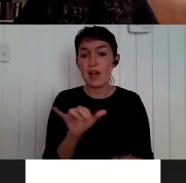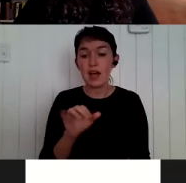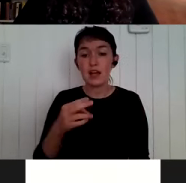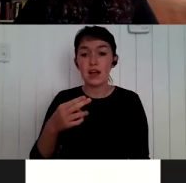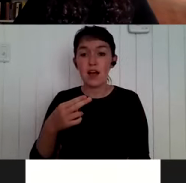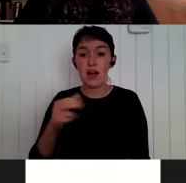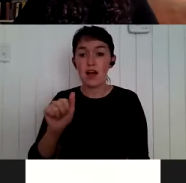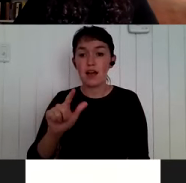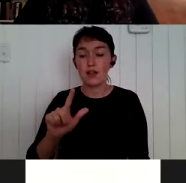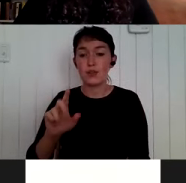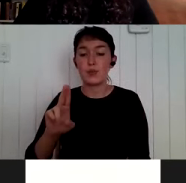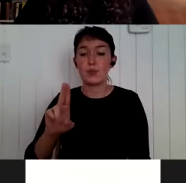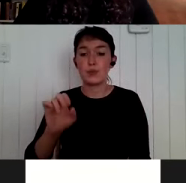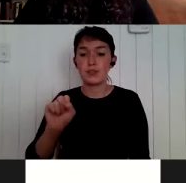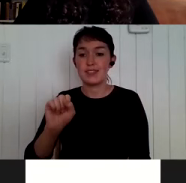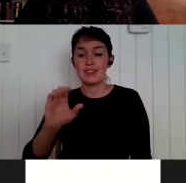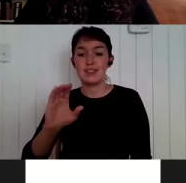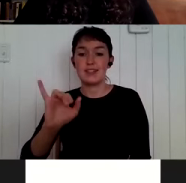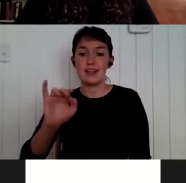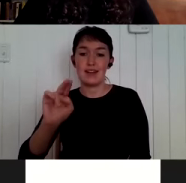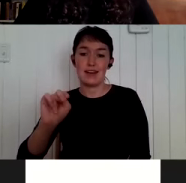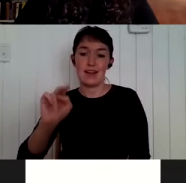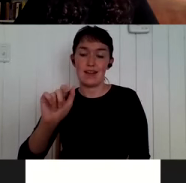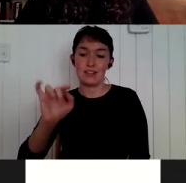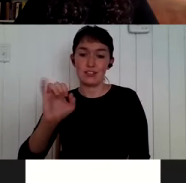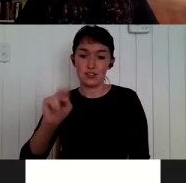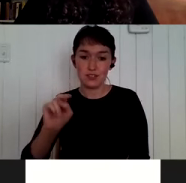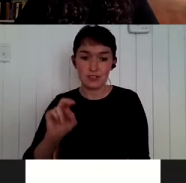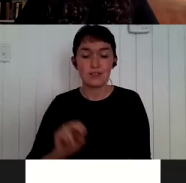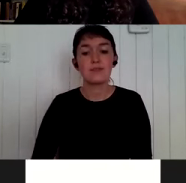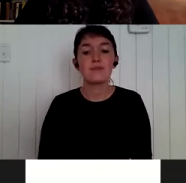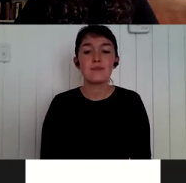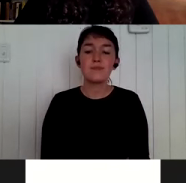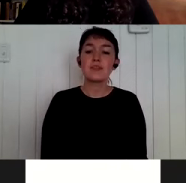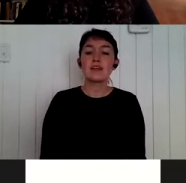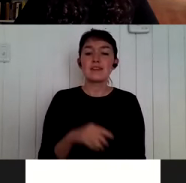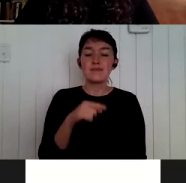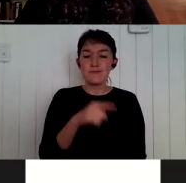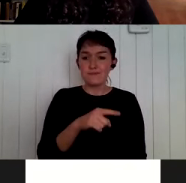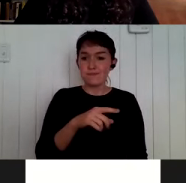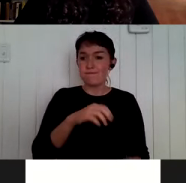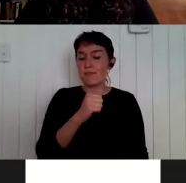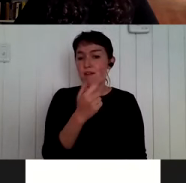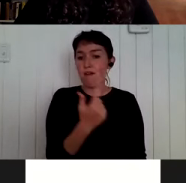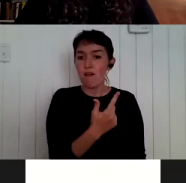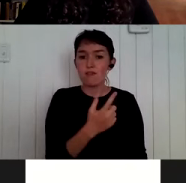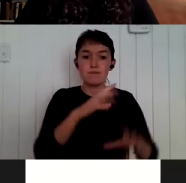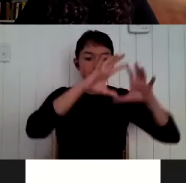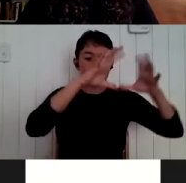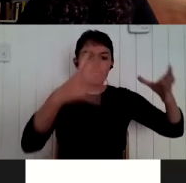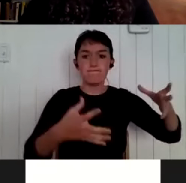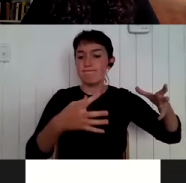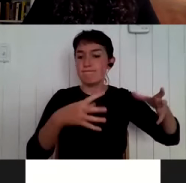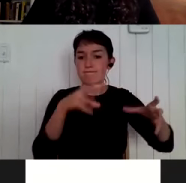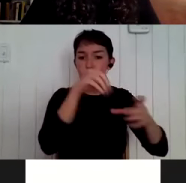occur, disorganized thought and behavior, agitation. These sort of all fall into the compass of psychosis.